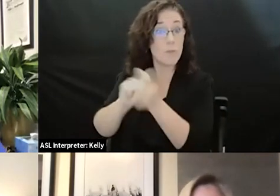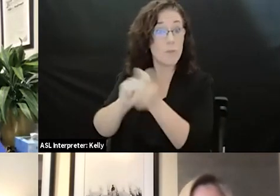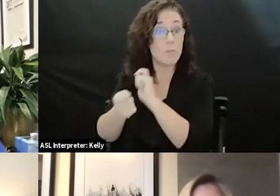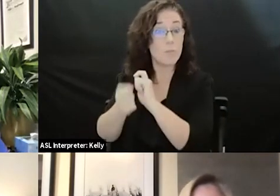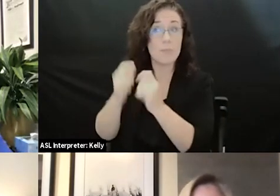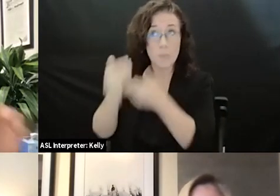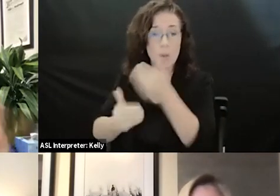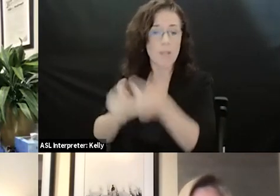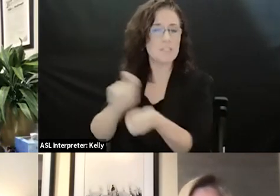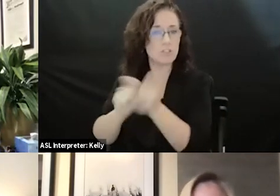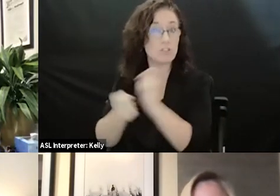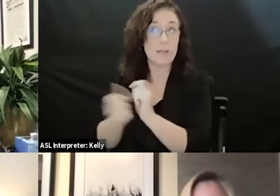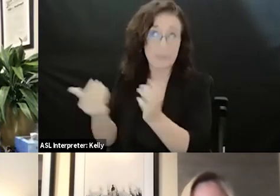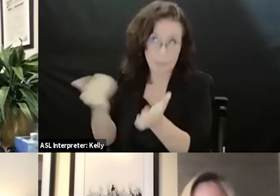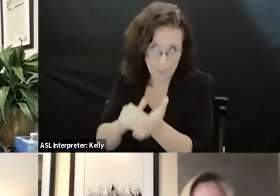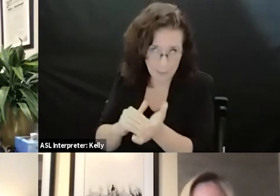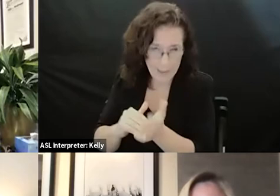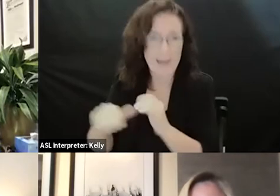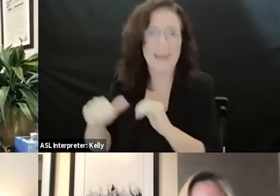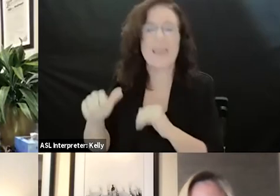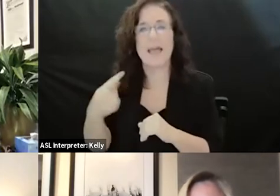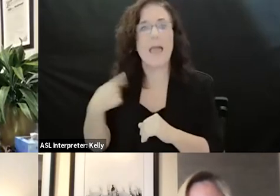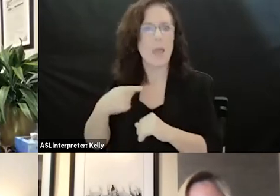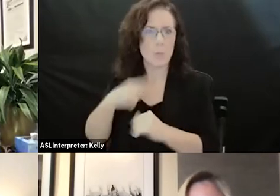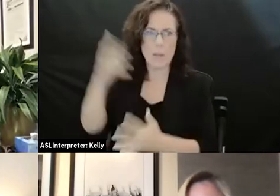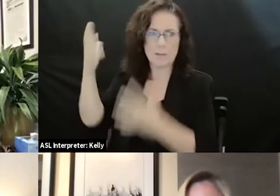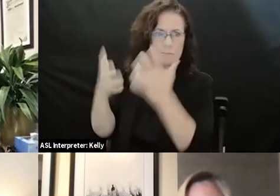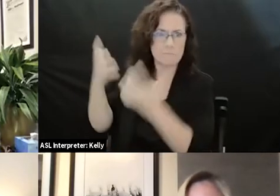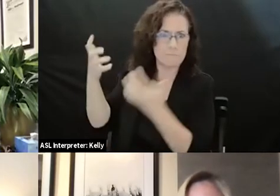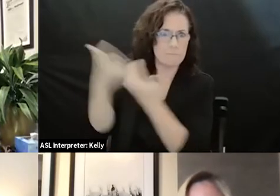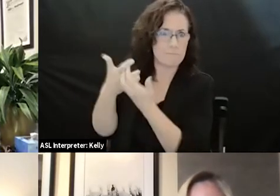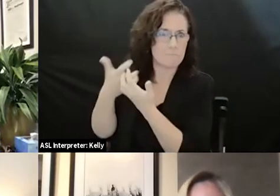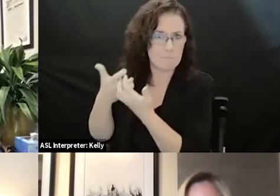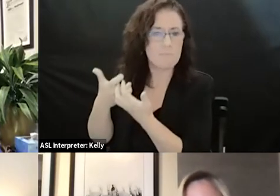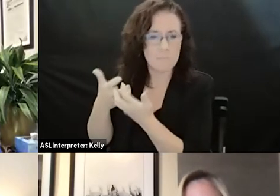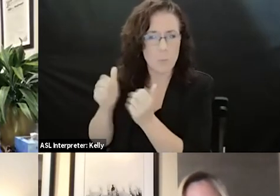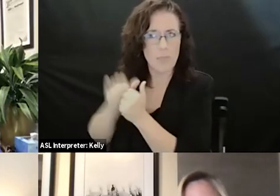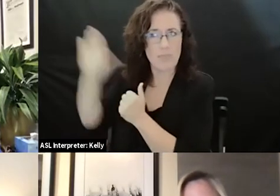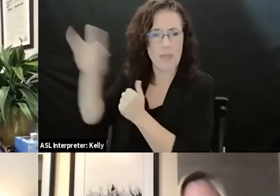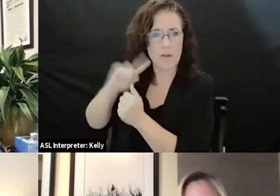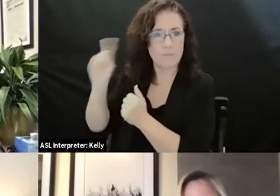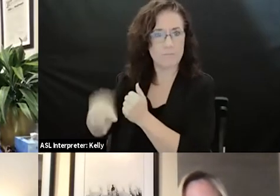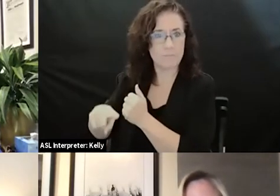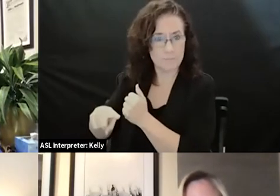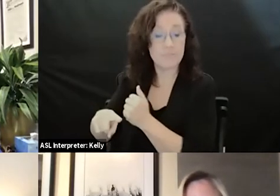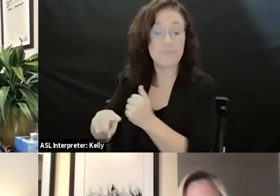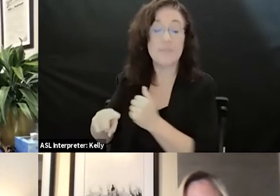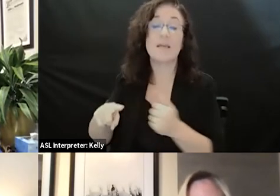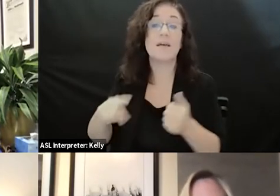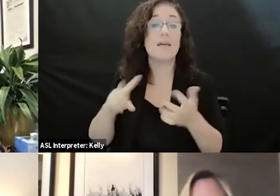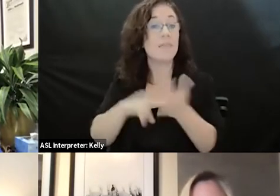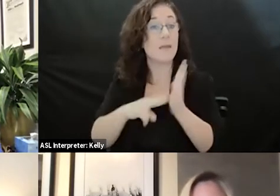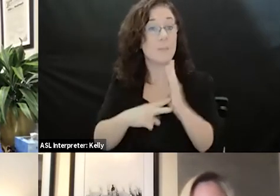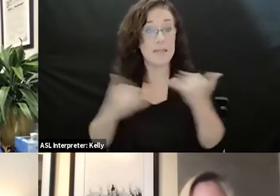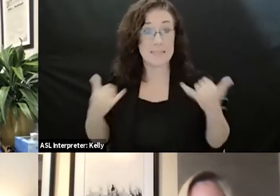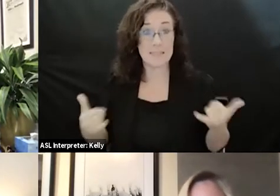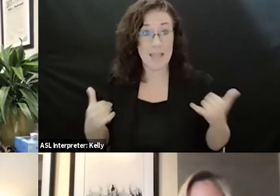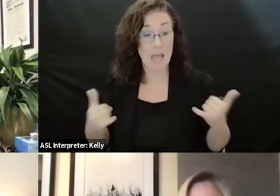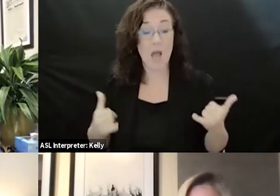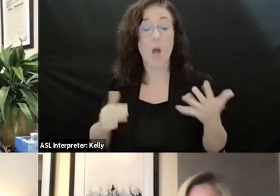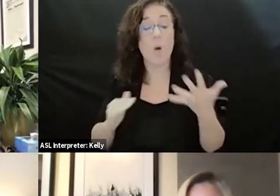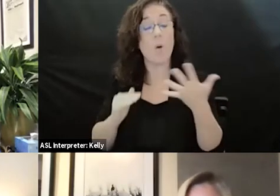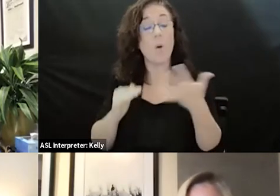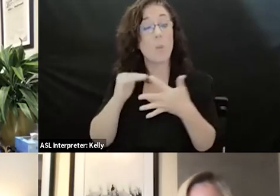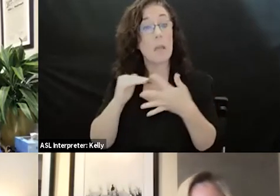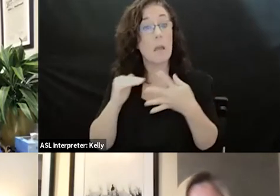state and we're adjusting to that um and that we don't have to wait for a waiver once we get to the 25